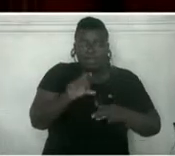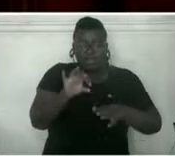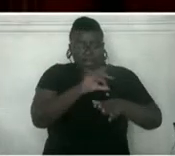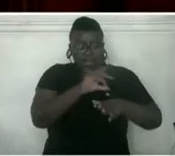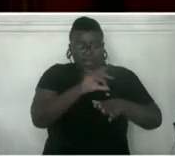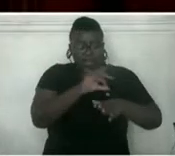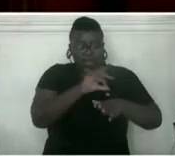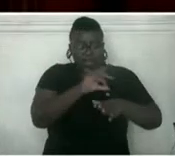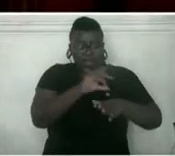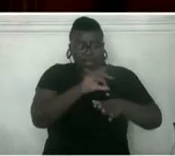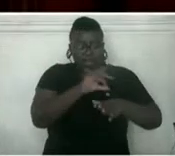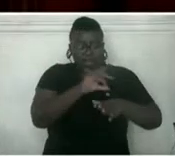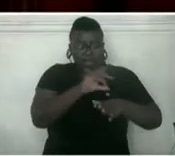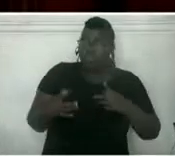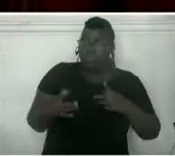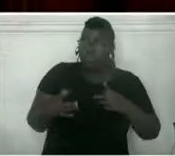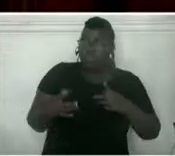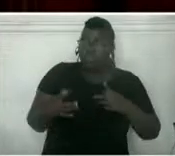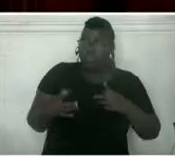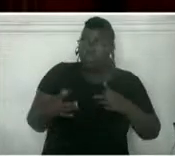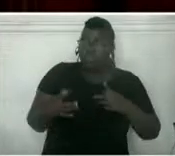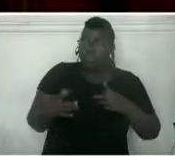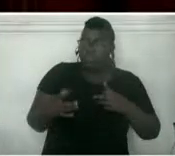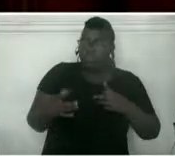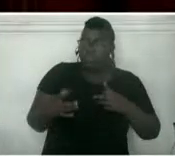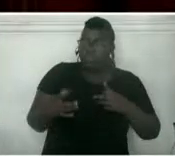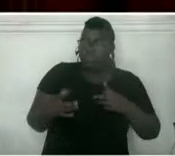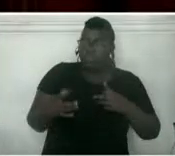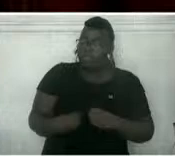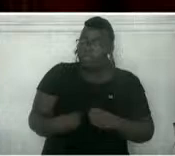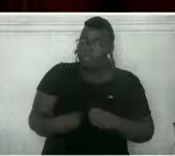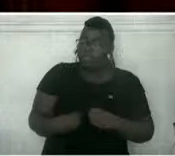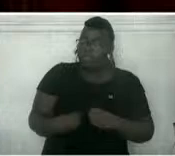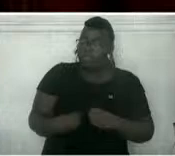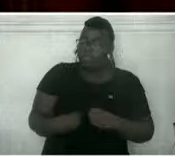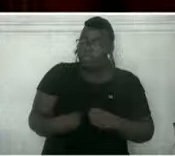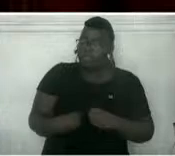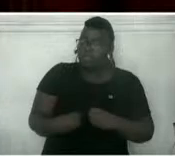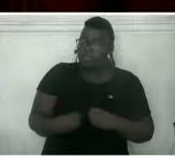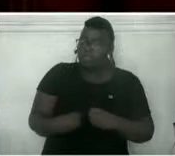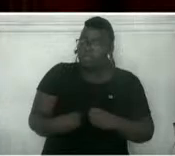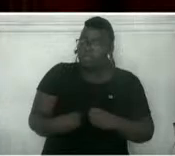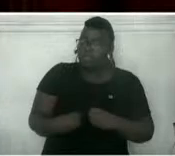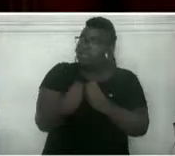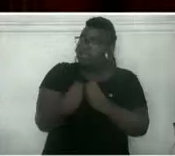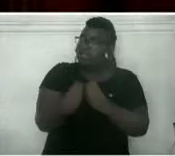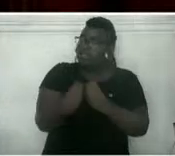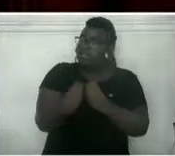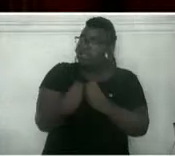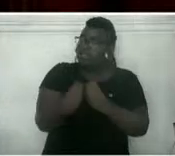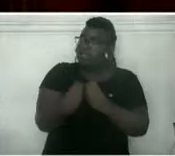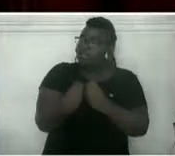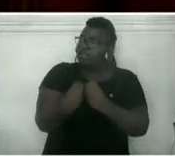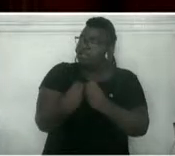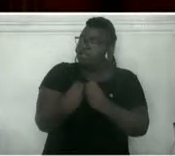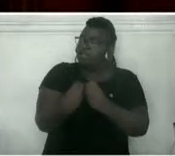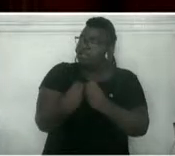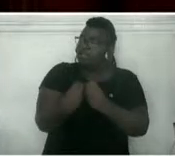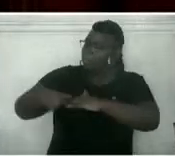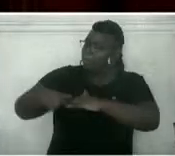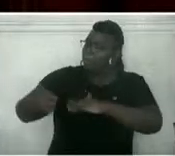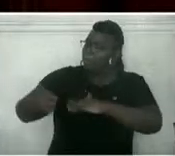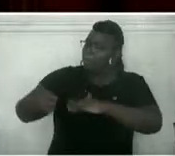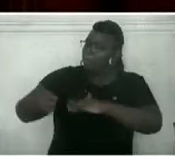ban truck or do wrong things. Don't buy stolen goods or bribe police officers.